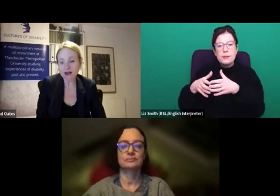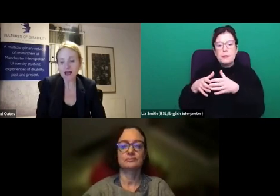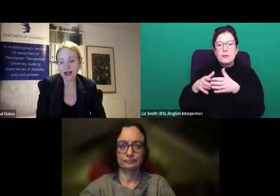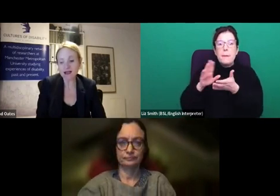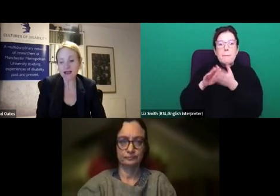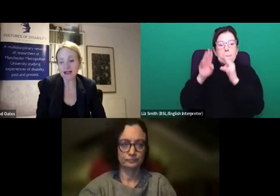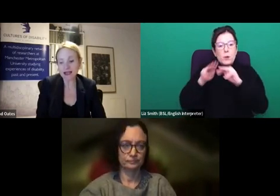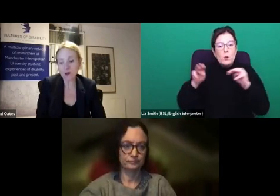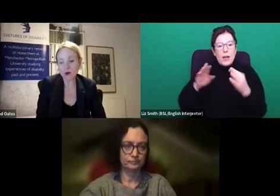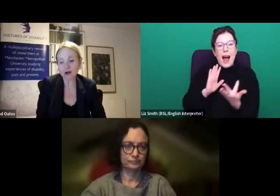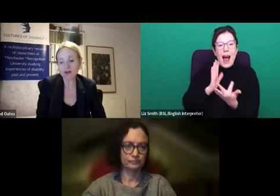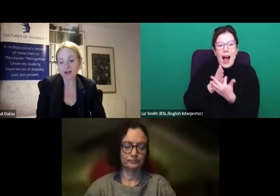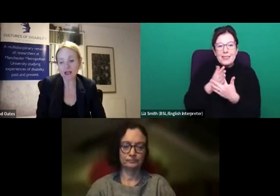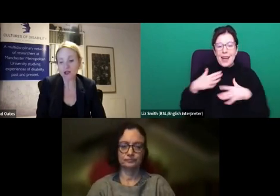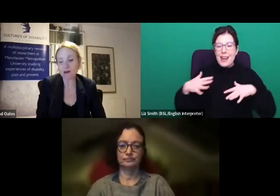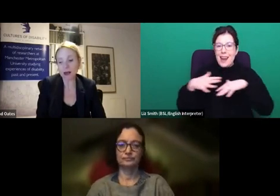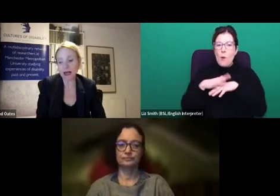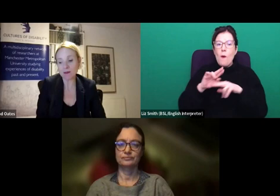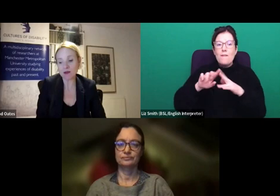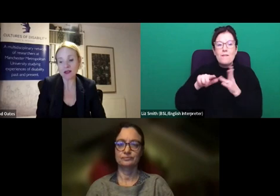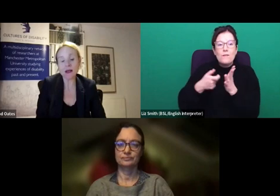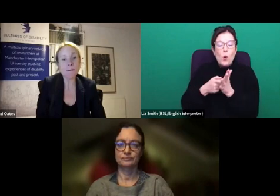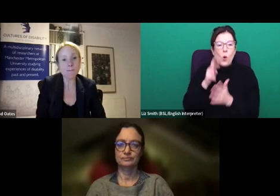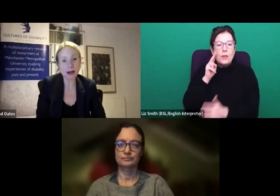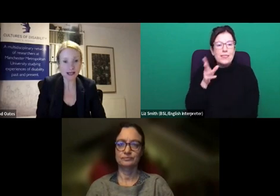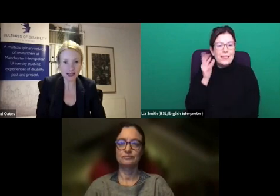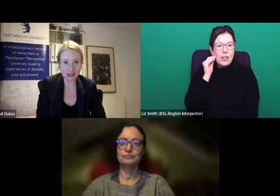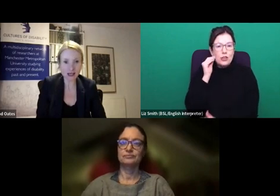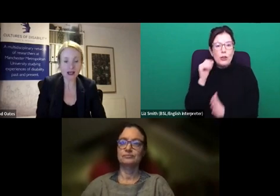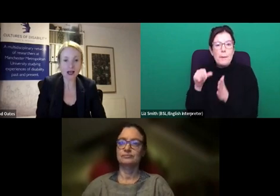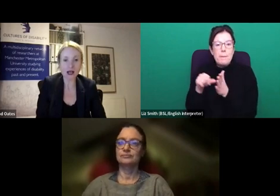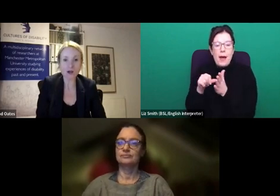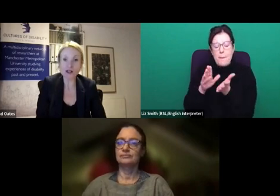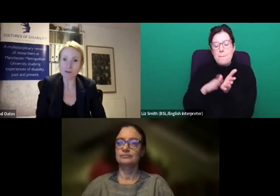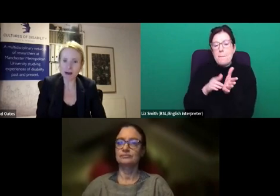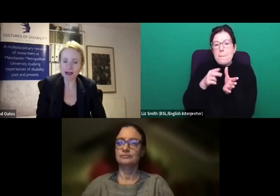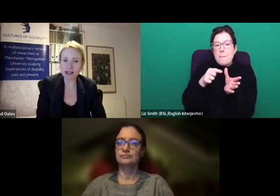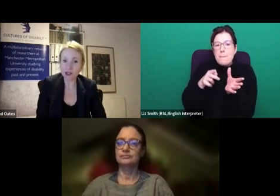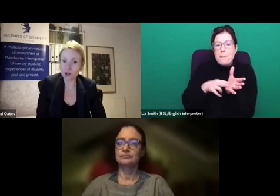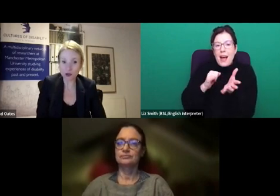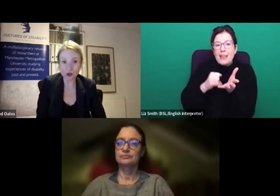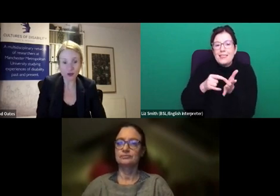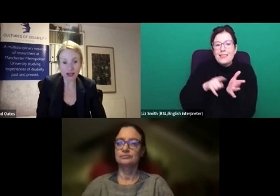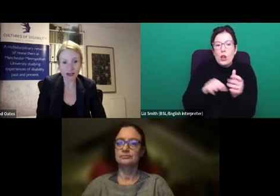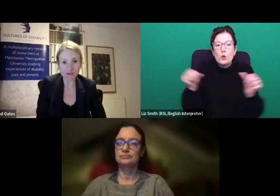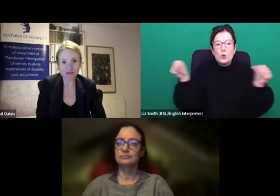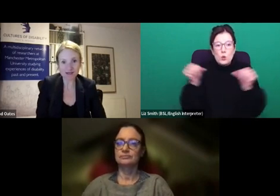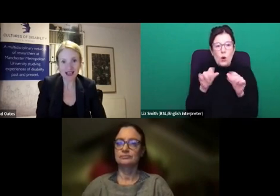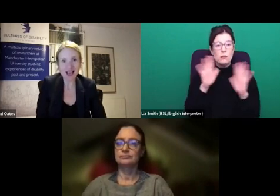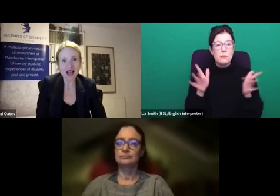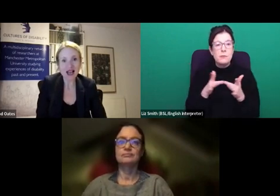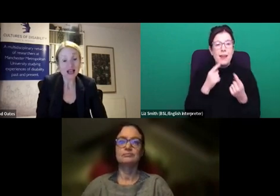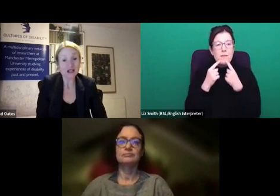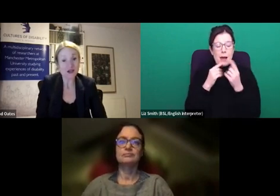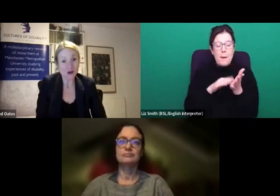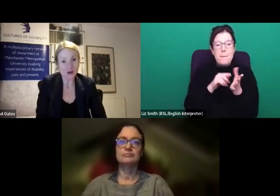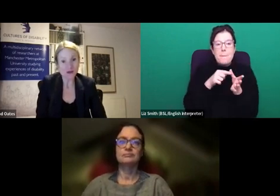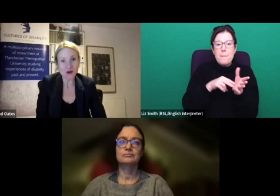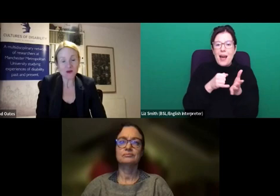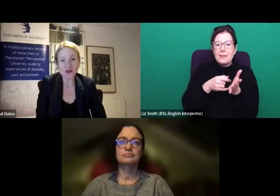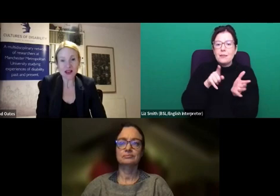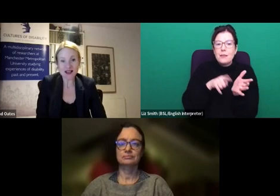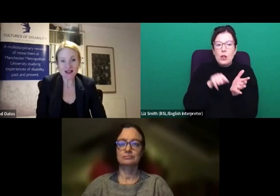Museum Access Network for Sensory Impairment, Mansil, which is at mansil.uk.